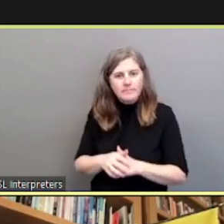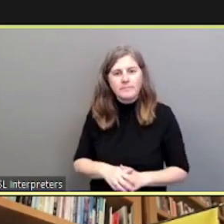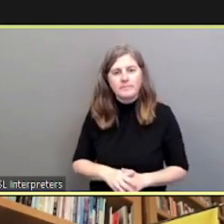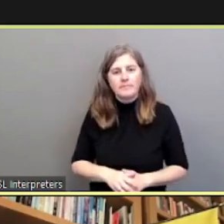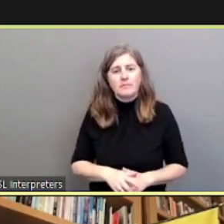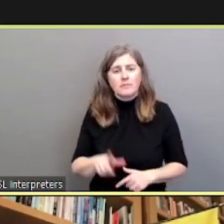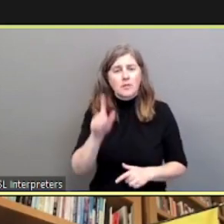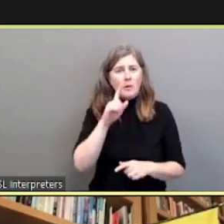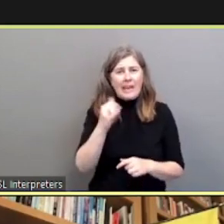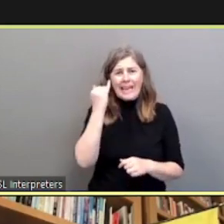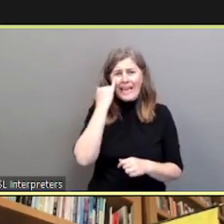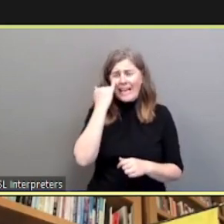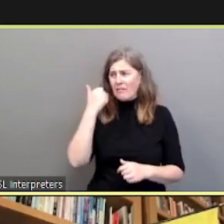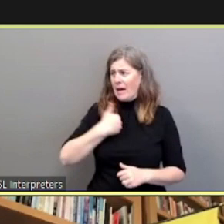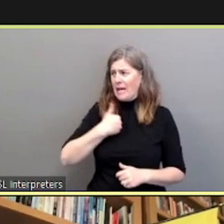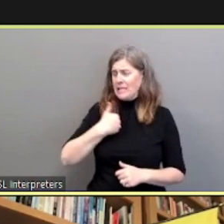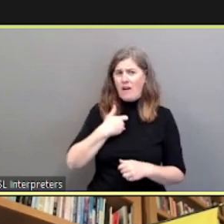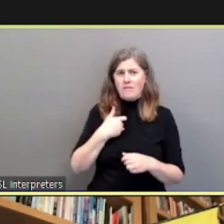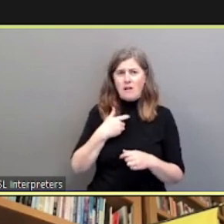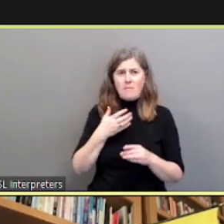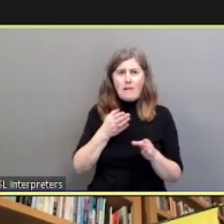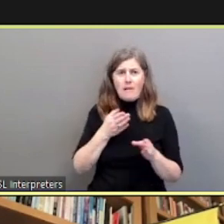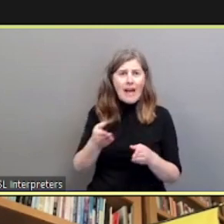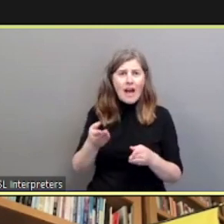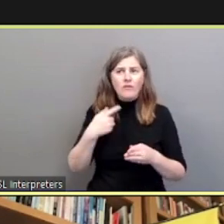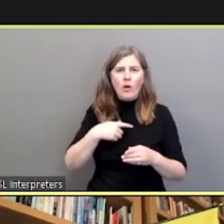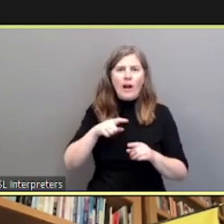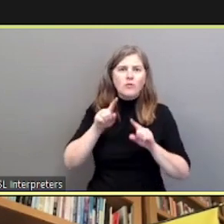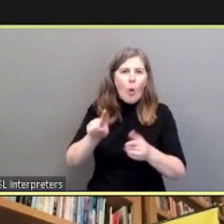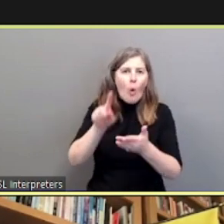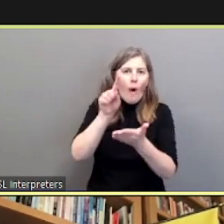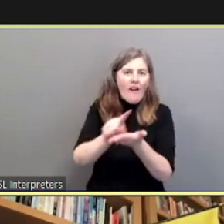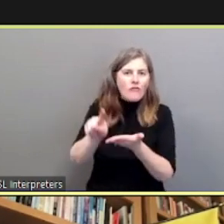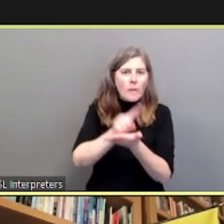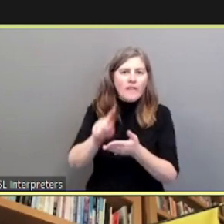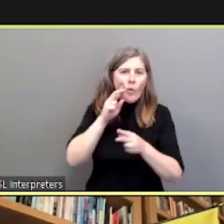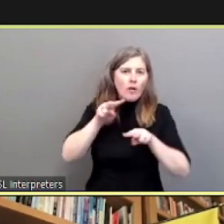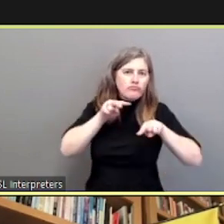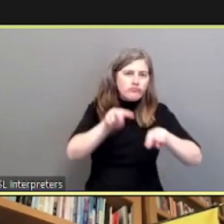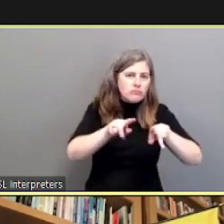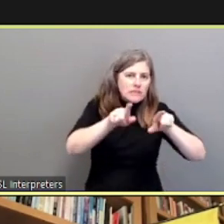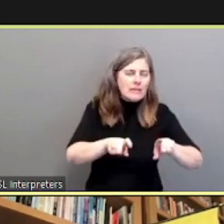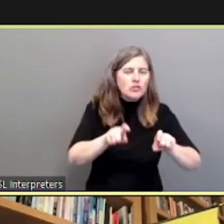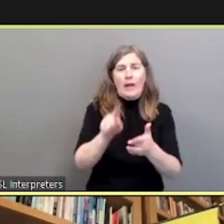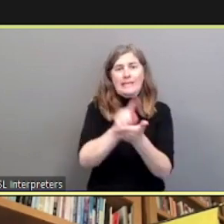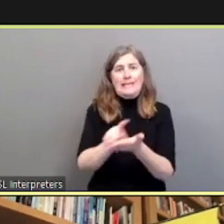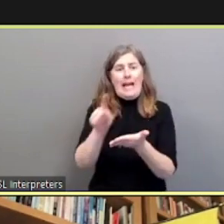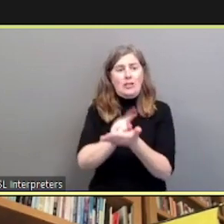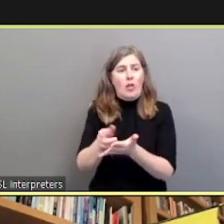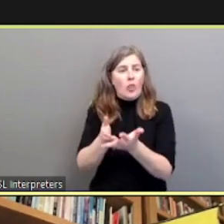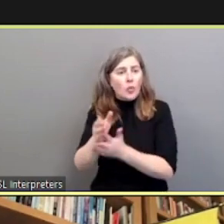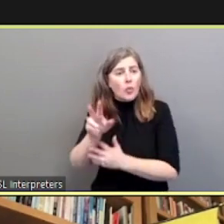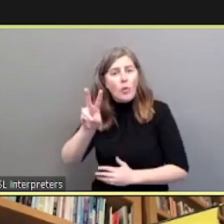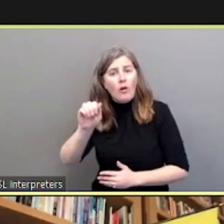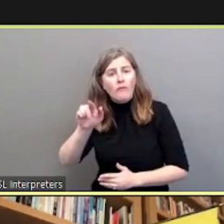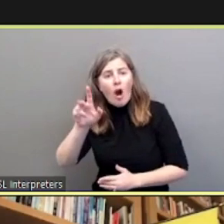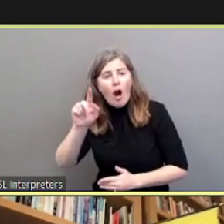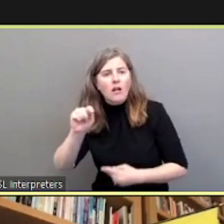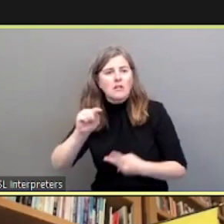plan ahead. If you're one of those people getting surveillance testing weekly, you can schedule that weekly through Vault. You could go to a